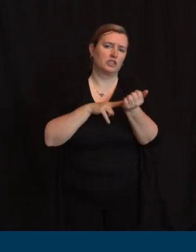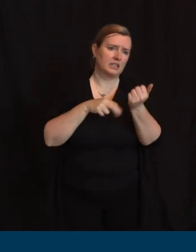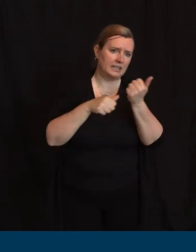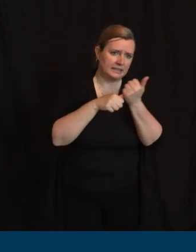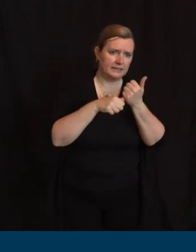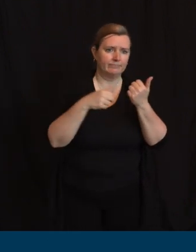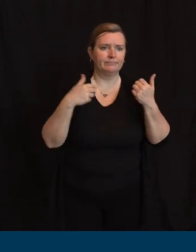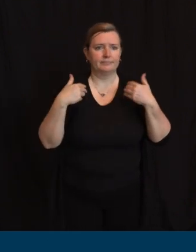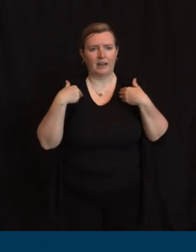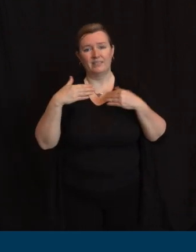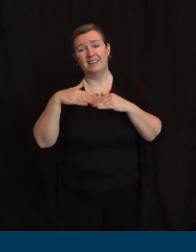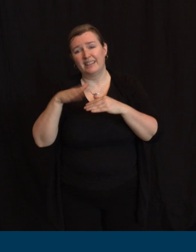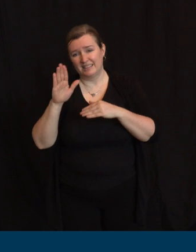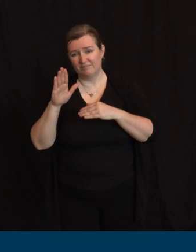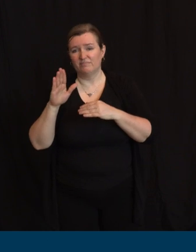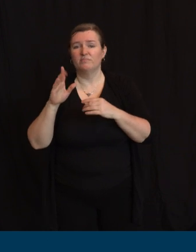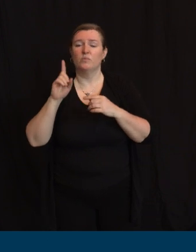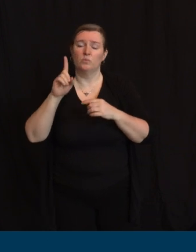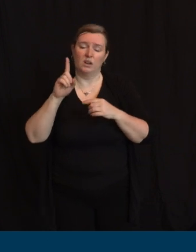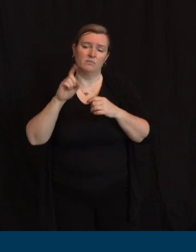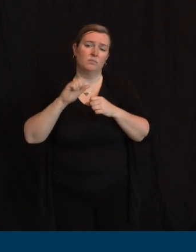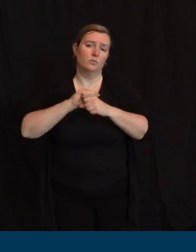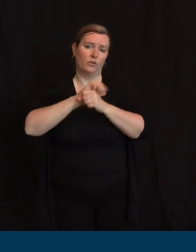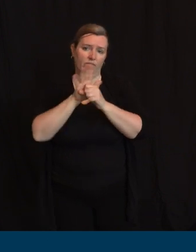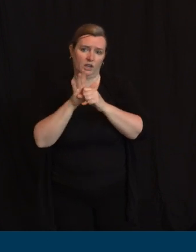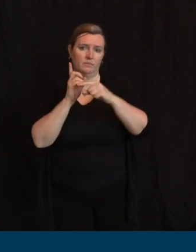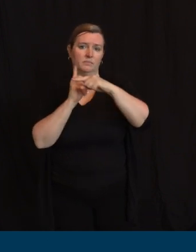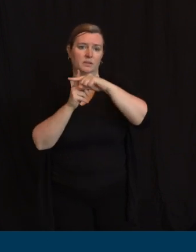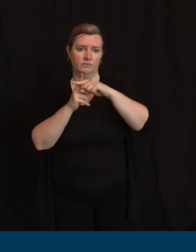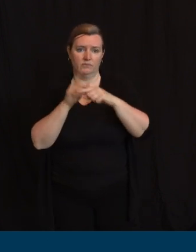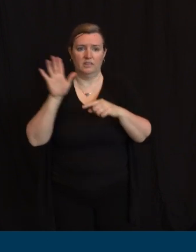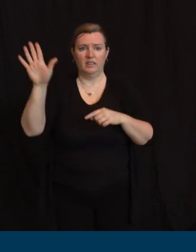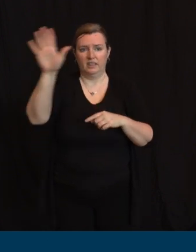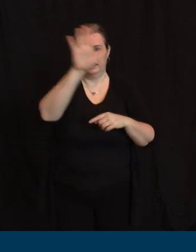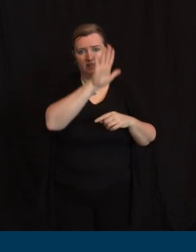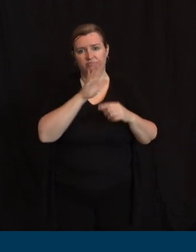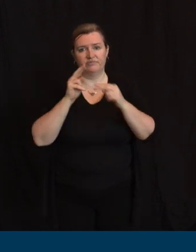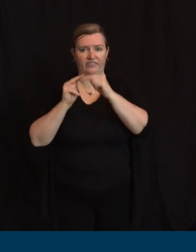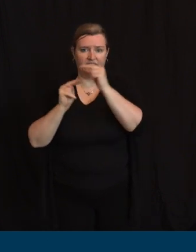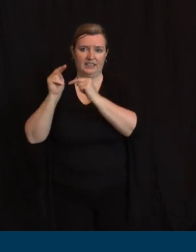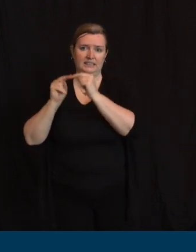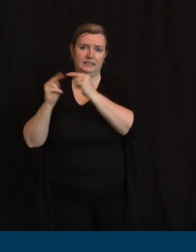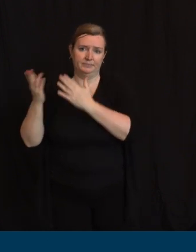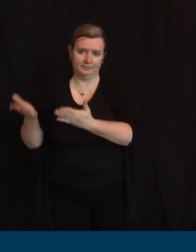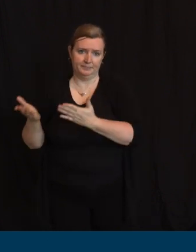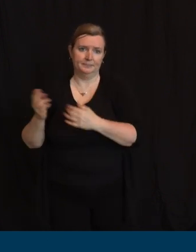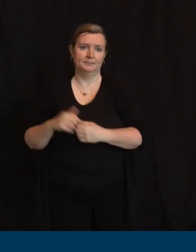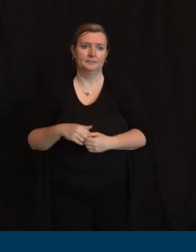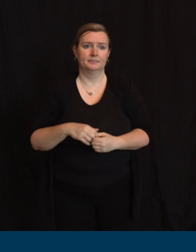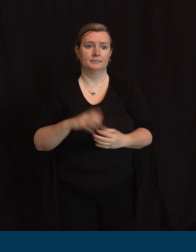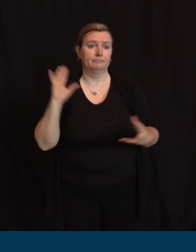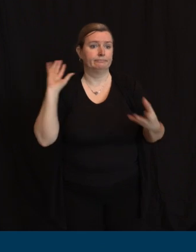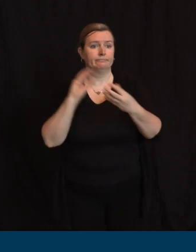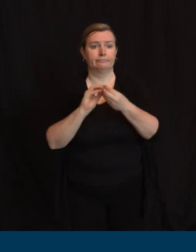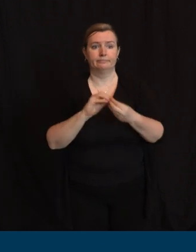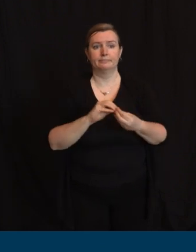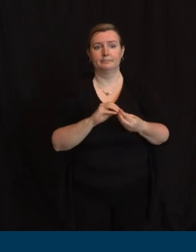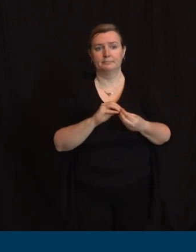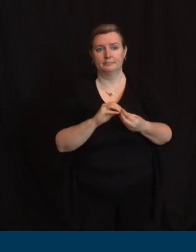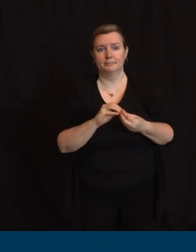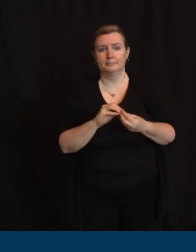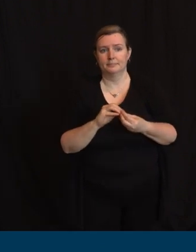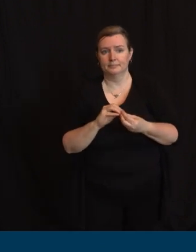one COVID-19 in their facilities, for over 8,000 and 2,009